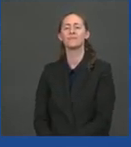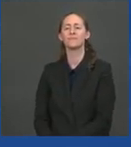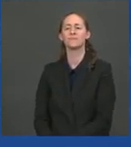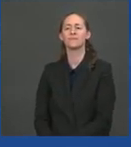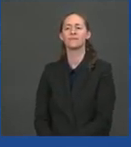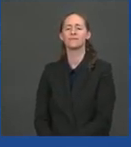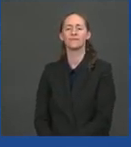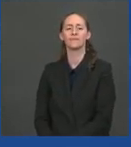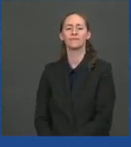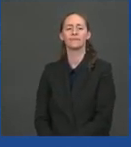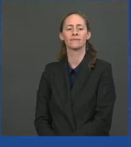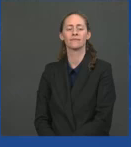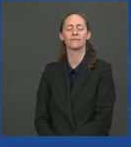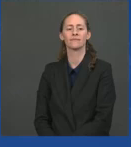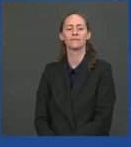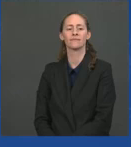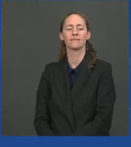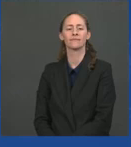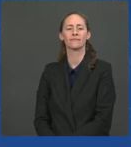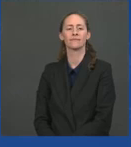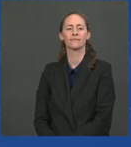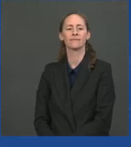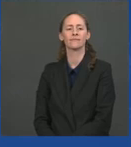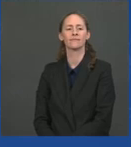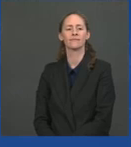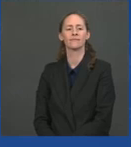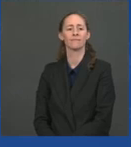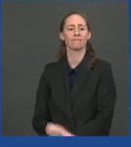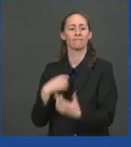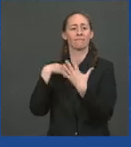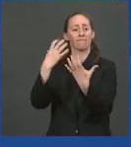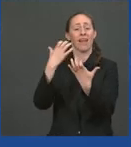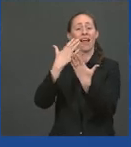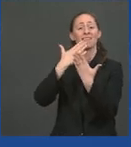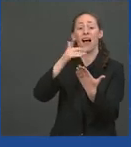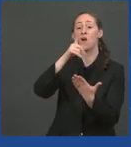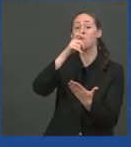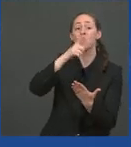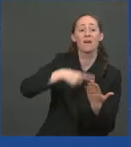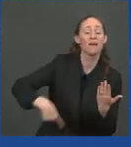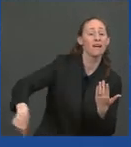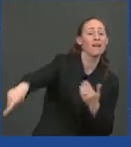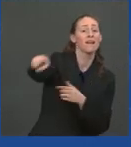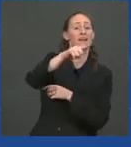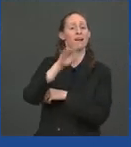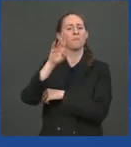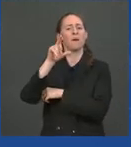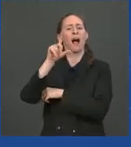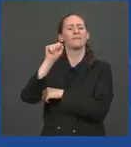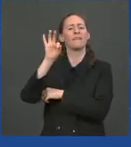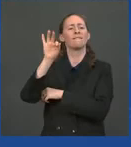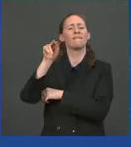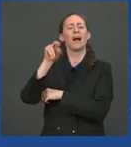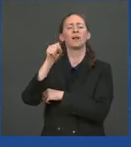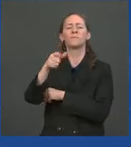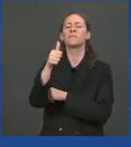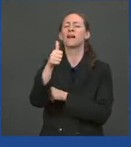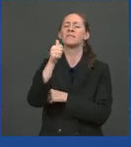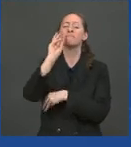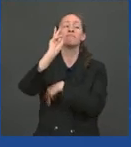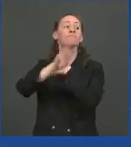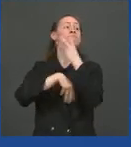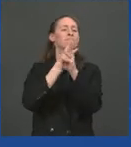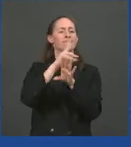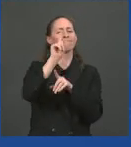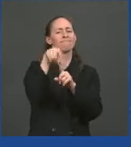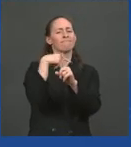Also, thanks to the Bucks fans. We have the best fans in the world. They support us from day one. They've